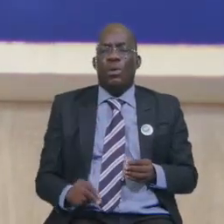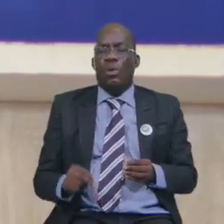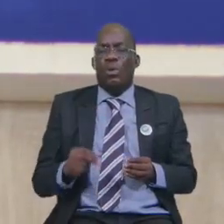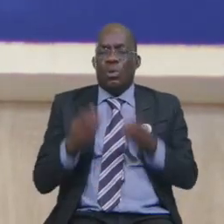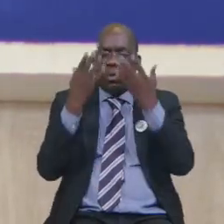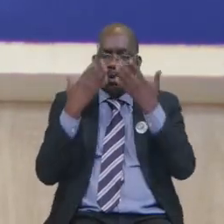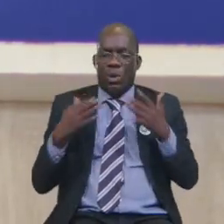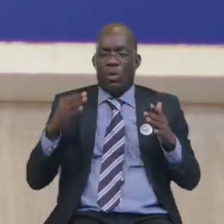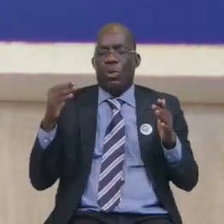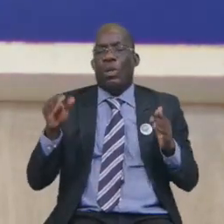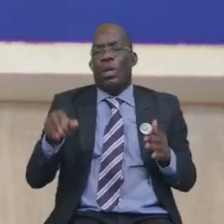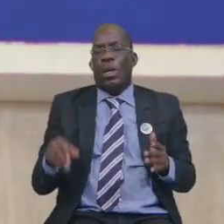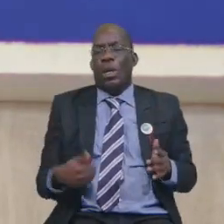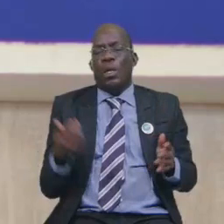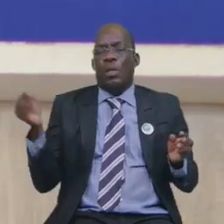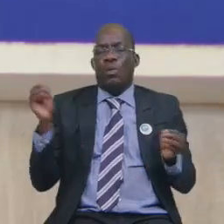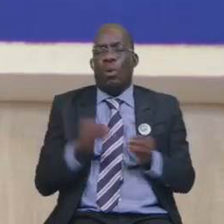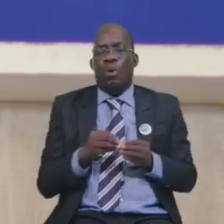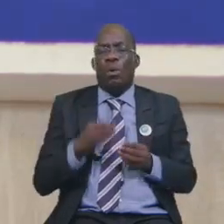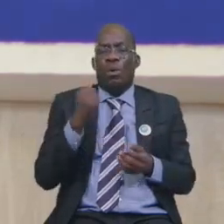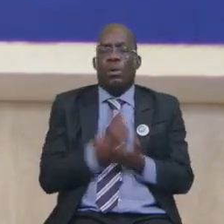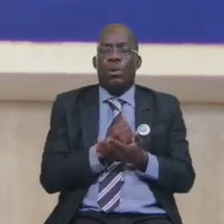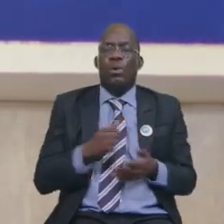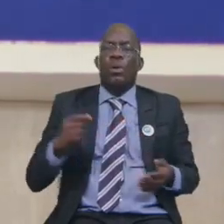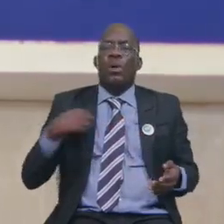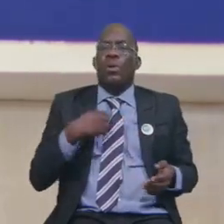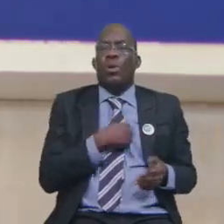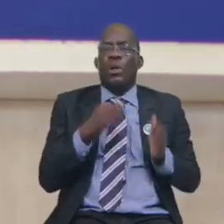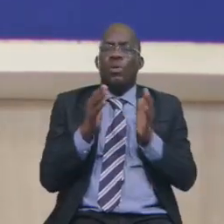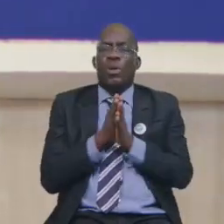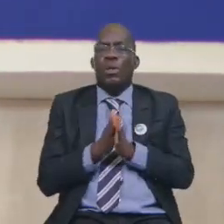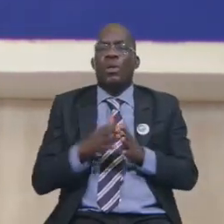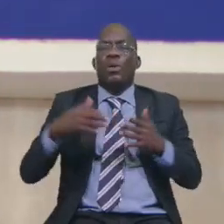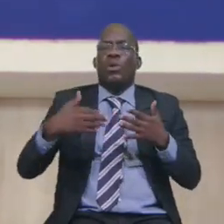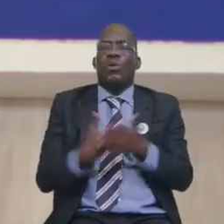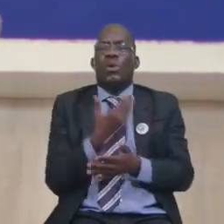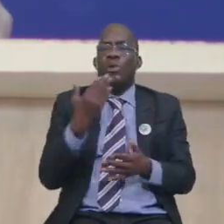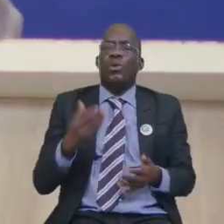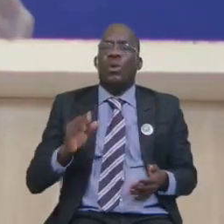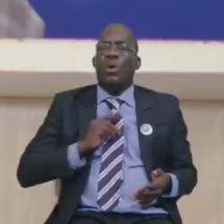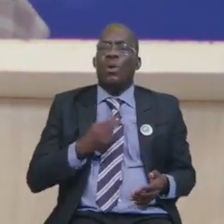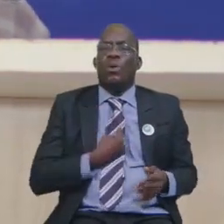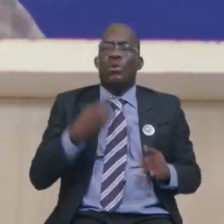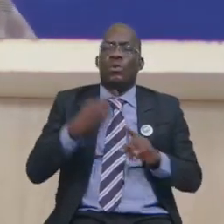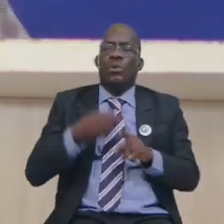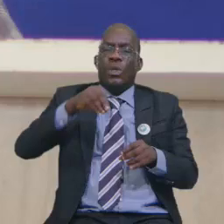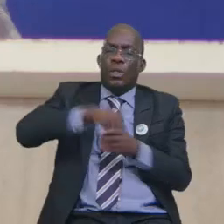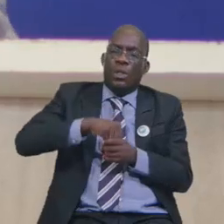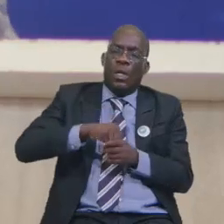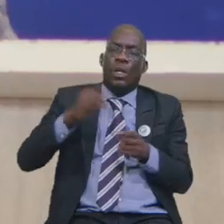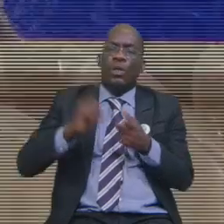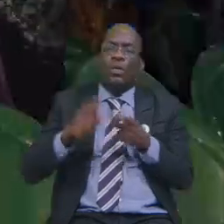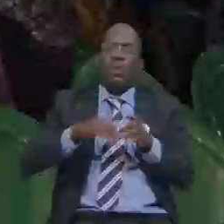anymore. We pray that you renew us from the inside to the outside